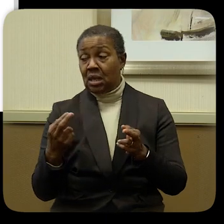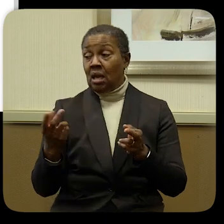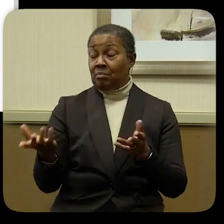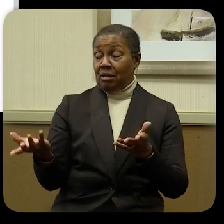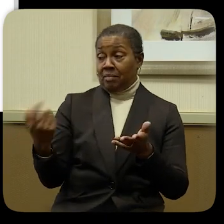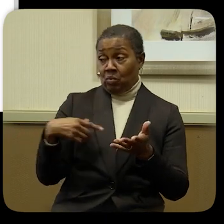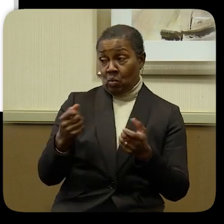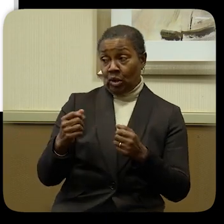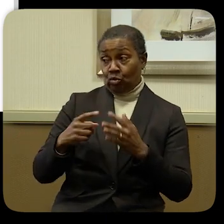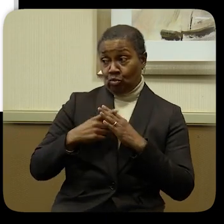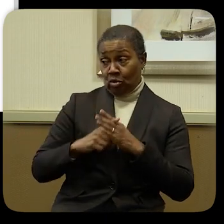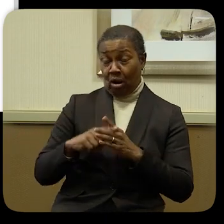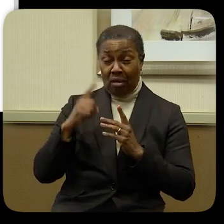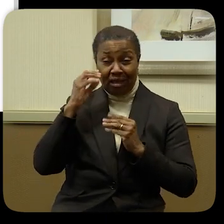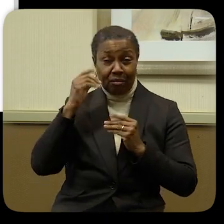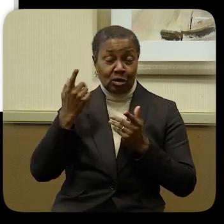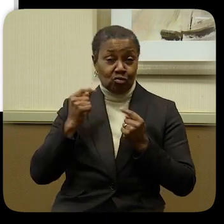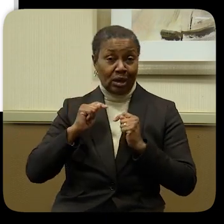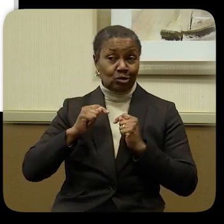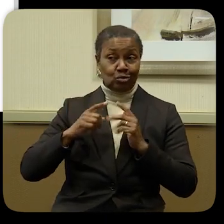about implementing.